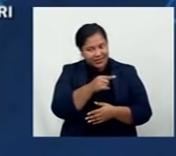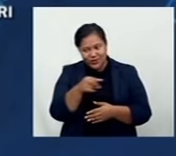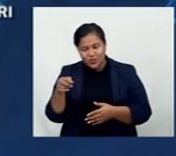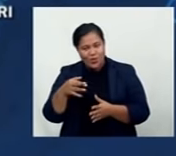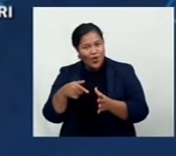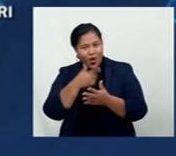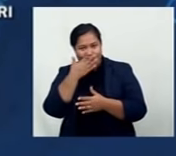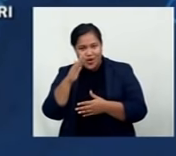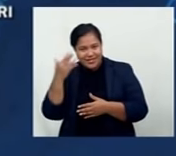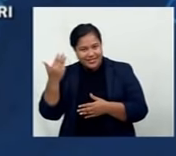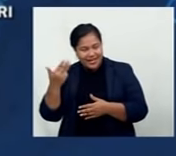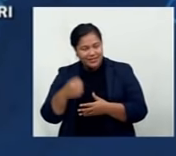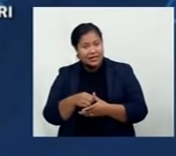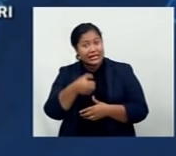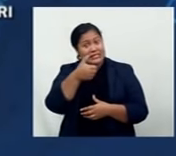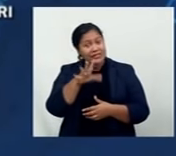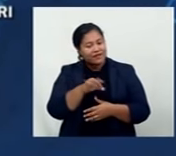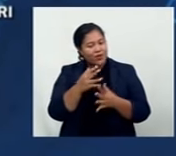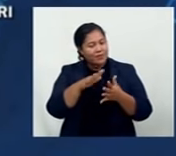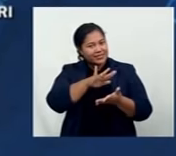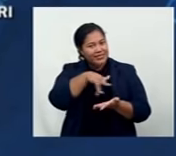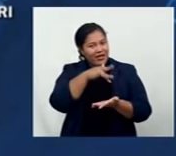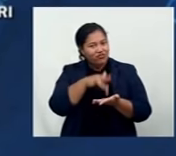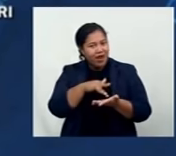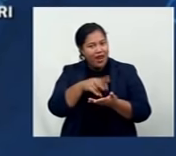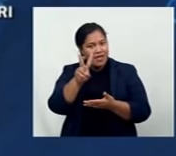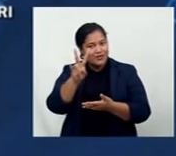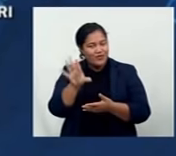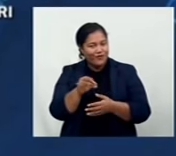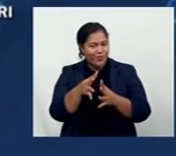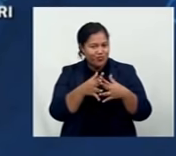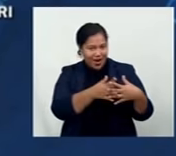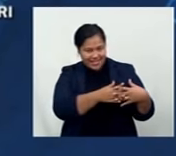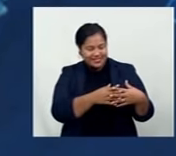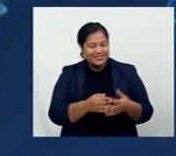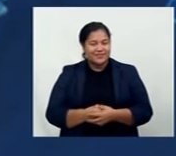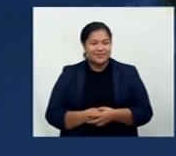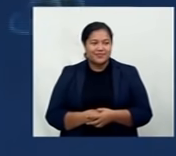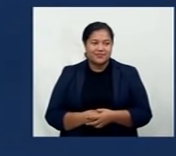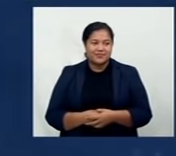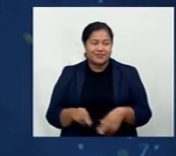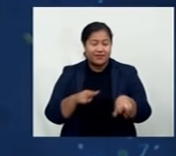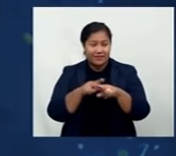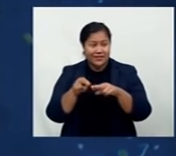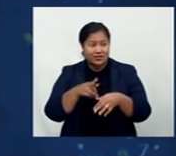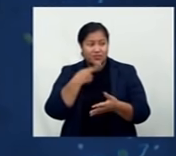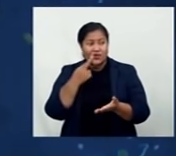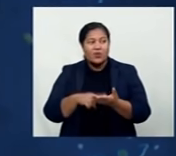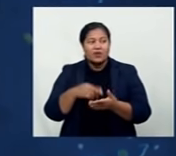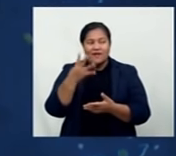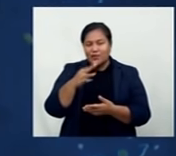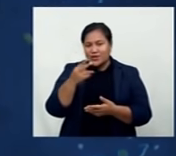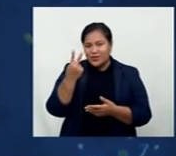19th. 6 were from the Central Division and 2 from the Western Division. Fiji has recorded